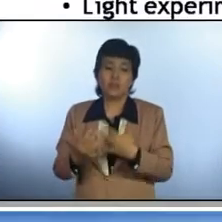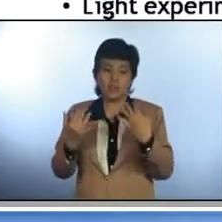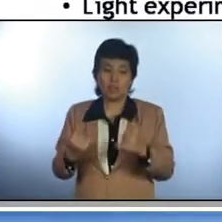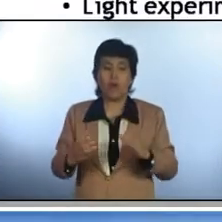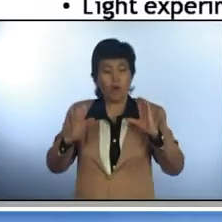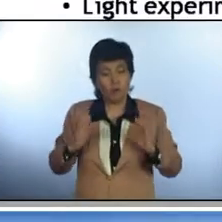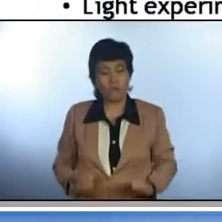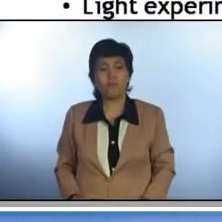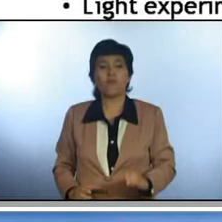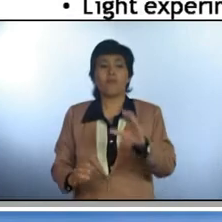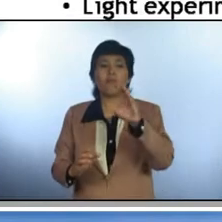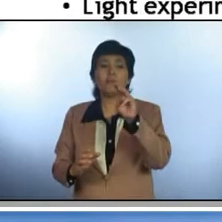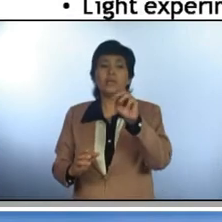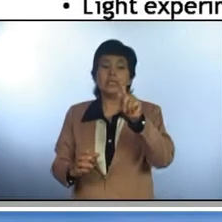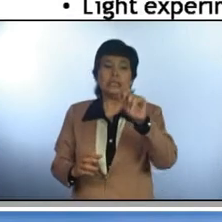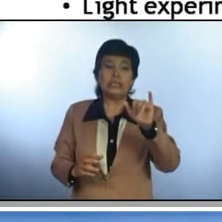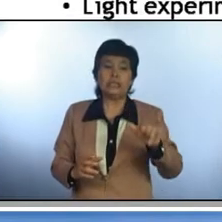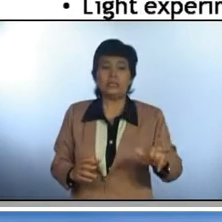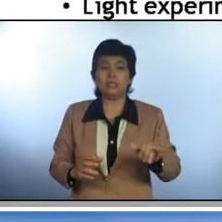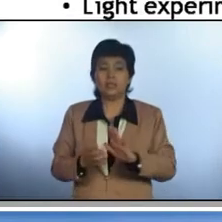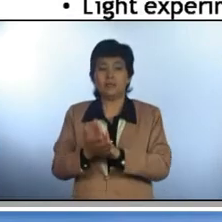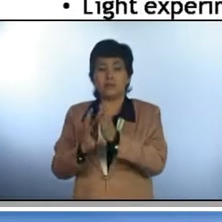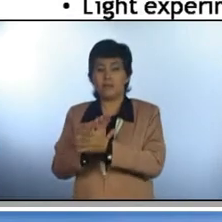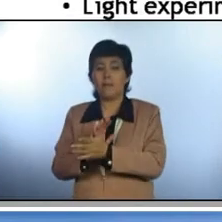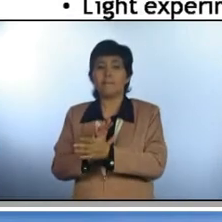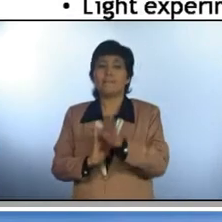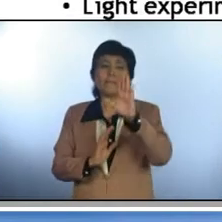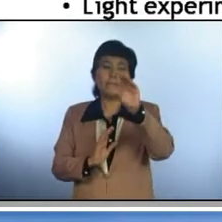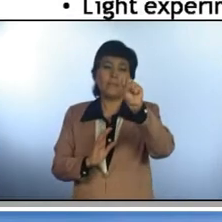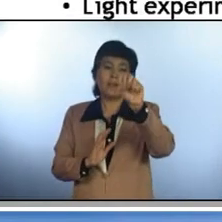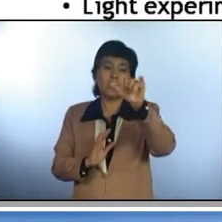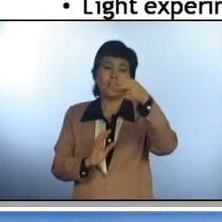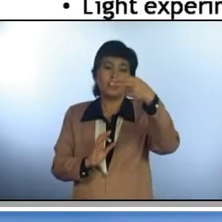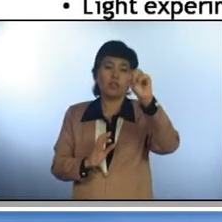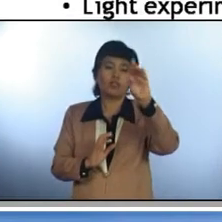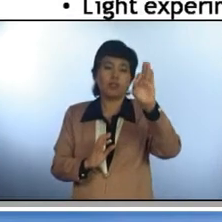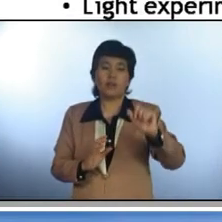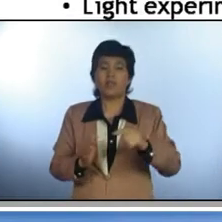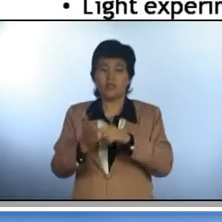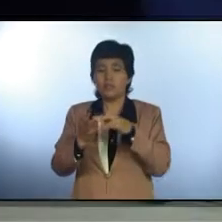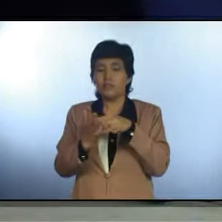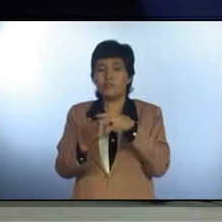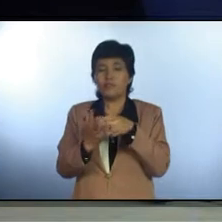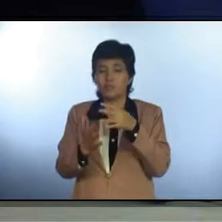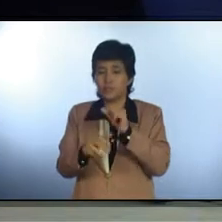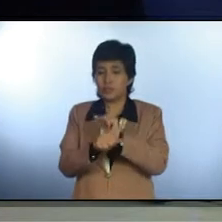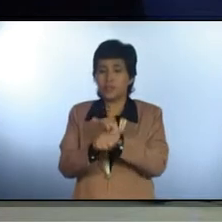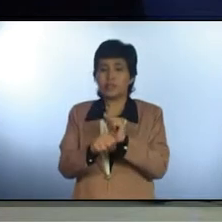Now, conformity, this was a long time ago, done by Sherif, okay? Now, this studies is